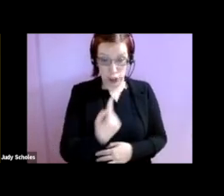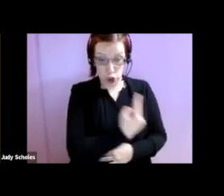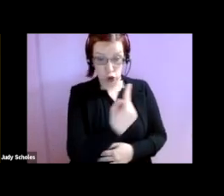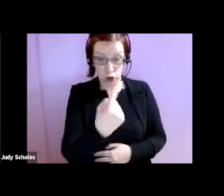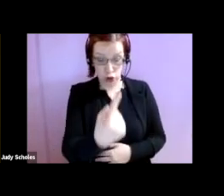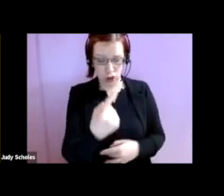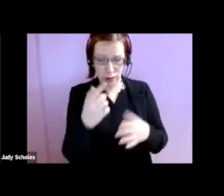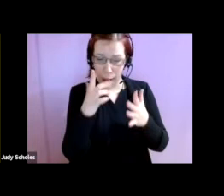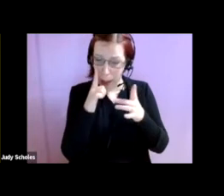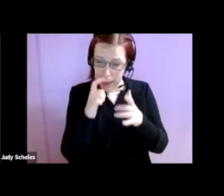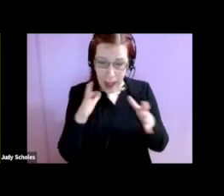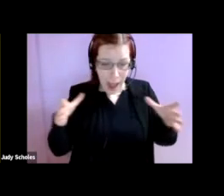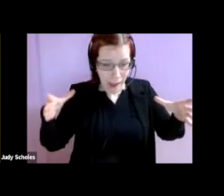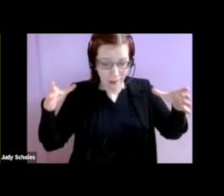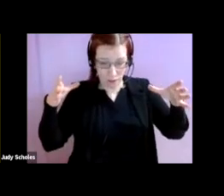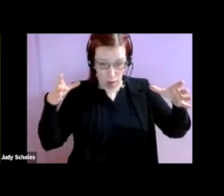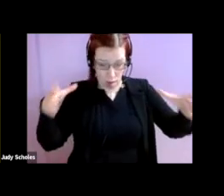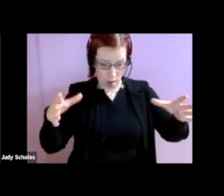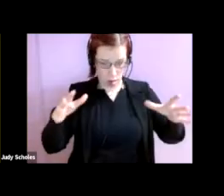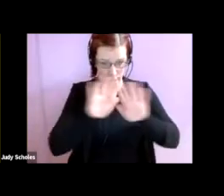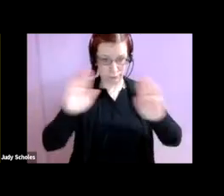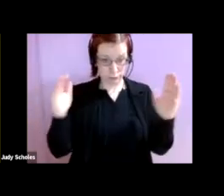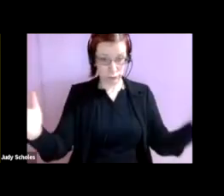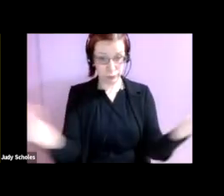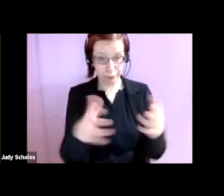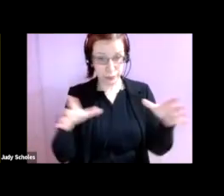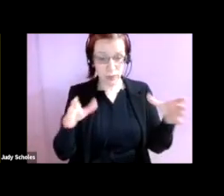of external disturbance.